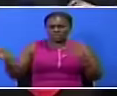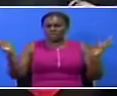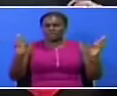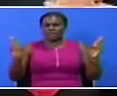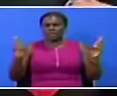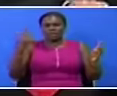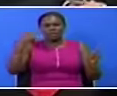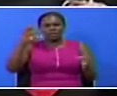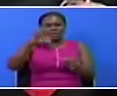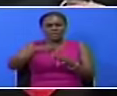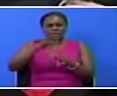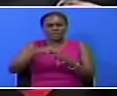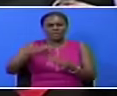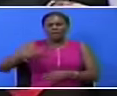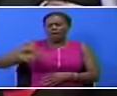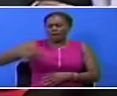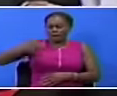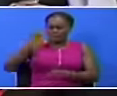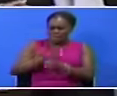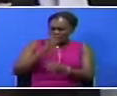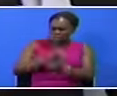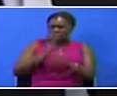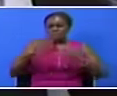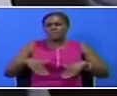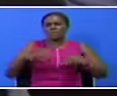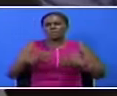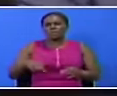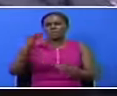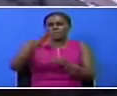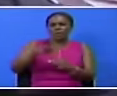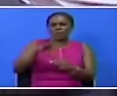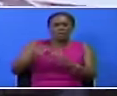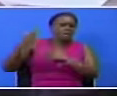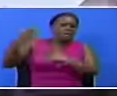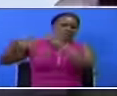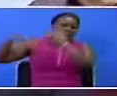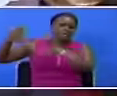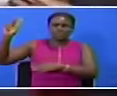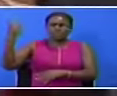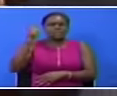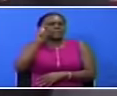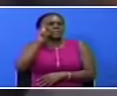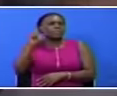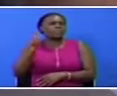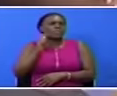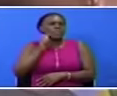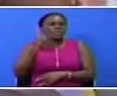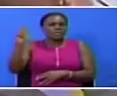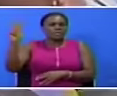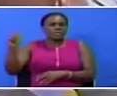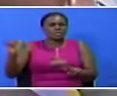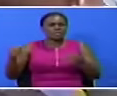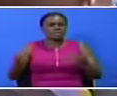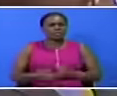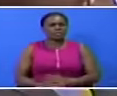an election with the highest number of participants in Kenya's history. Timothy Otieno, KTN